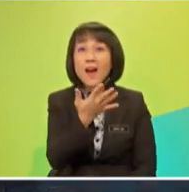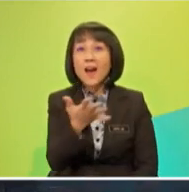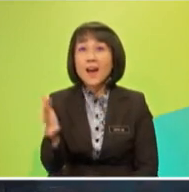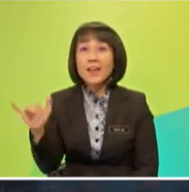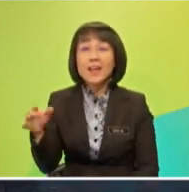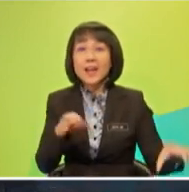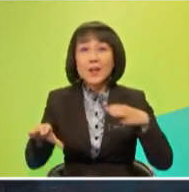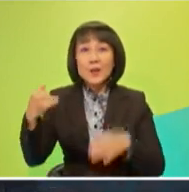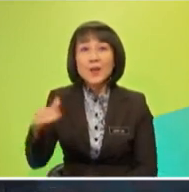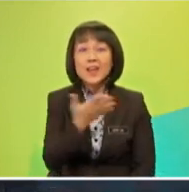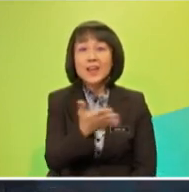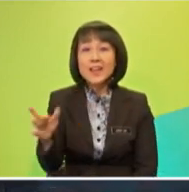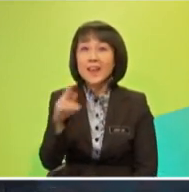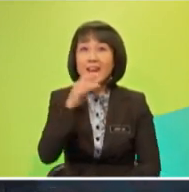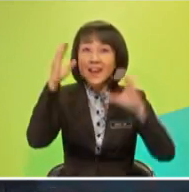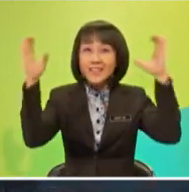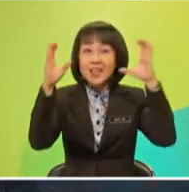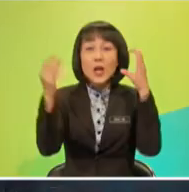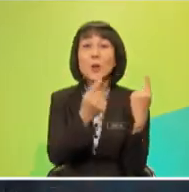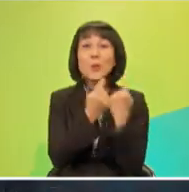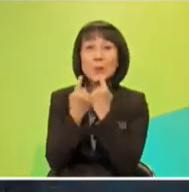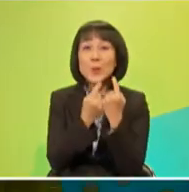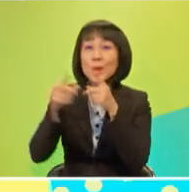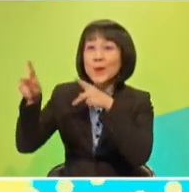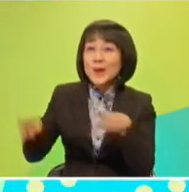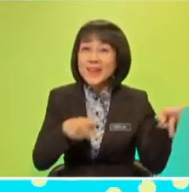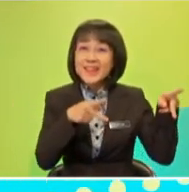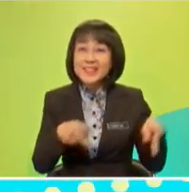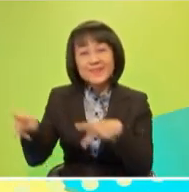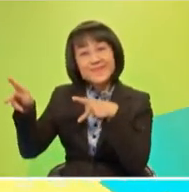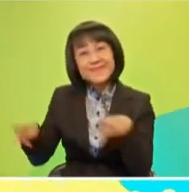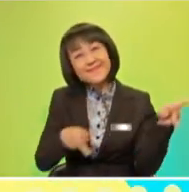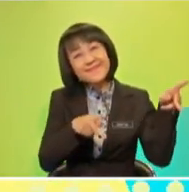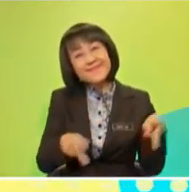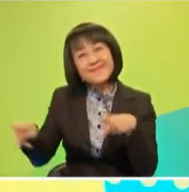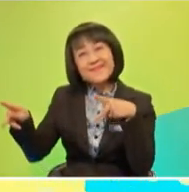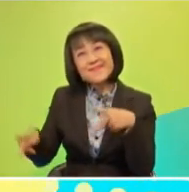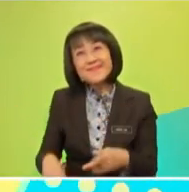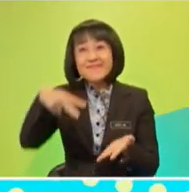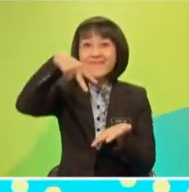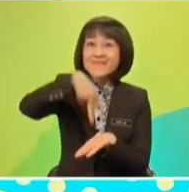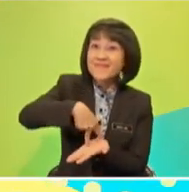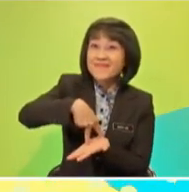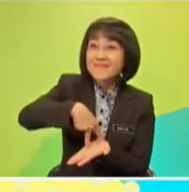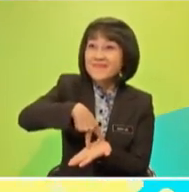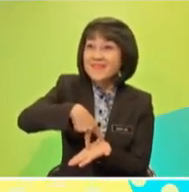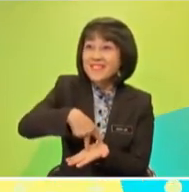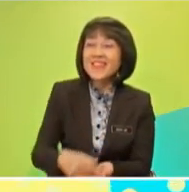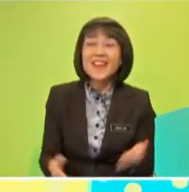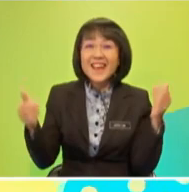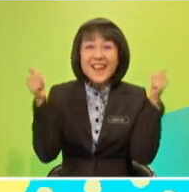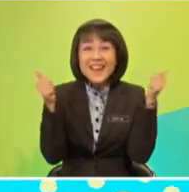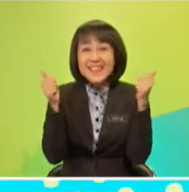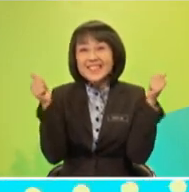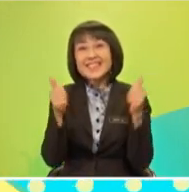birthday party. All right, so with that, everyone, get up on your feet. This is for you, Chris. Oh, this is